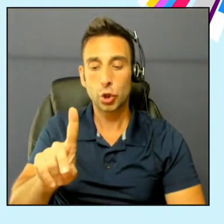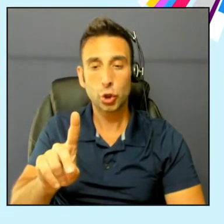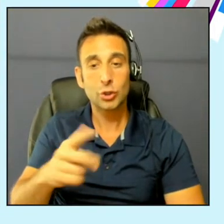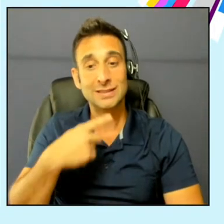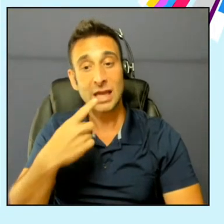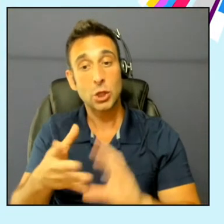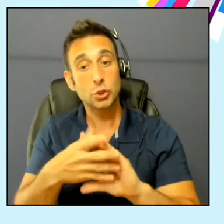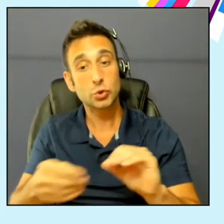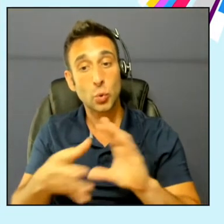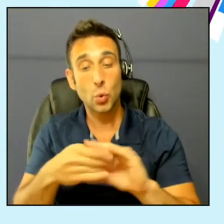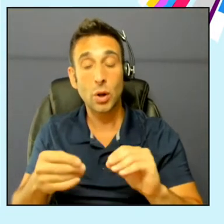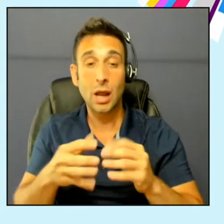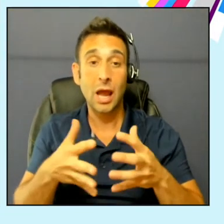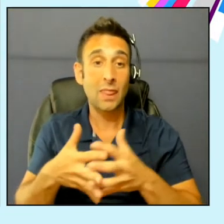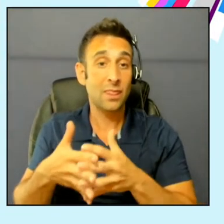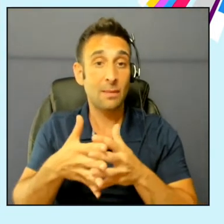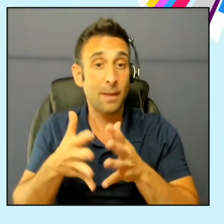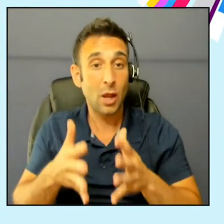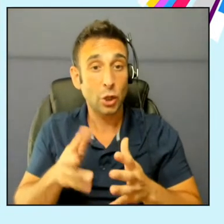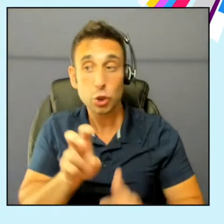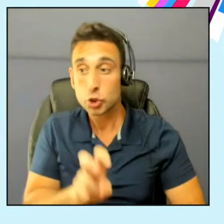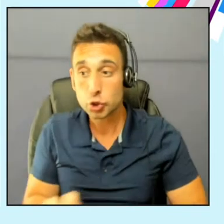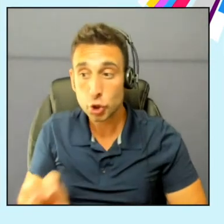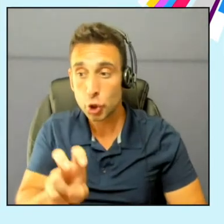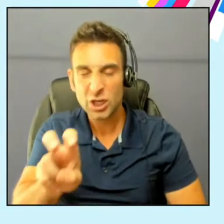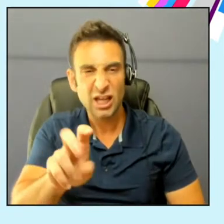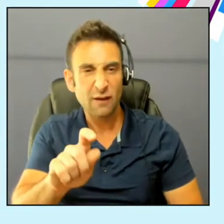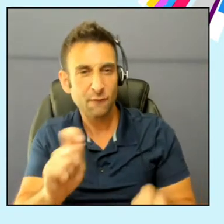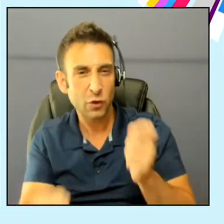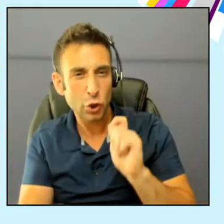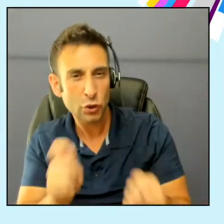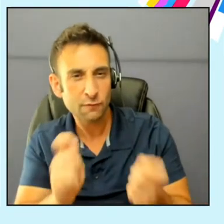the American journey of conversion practices.